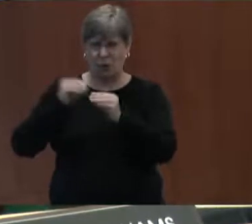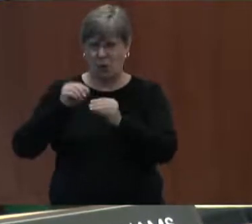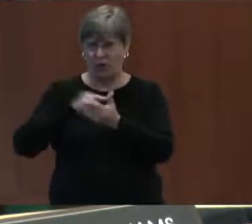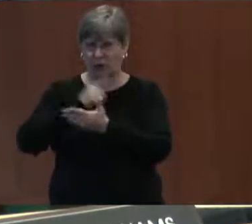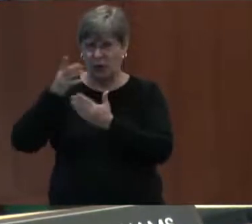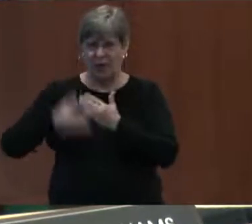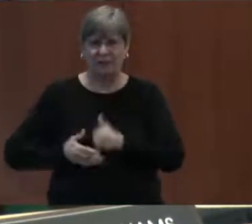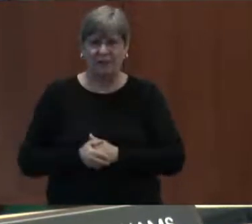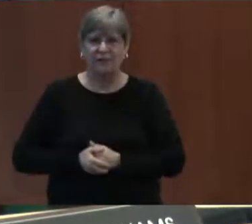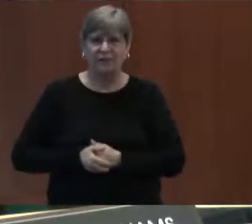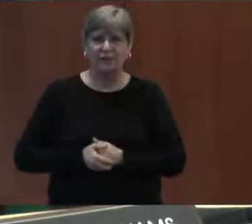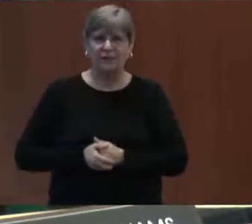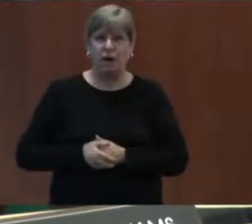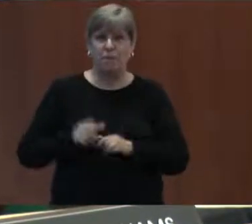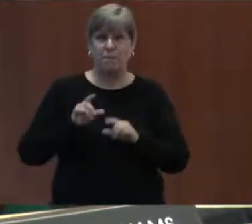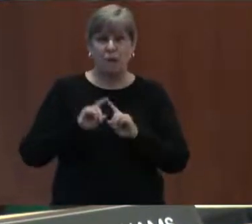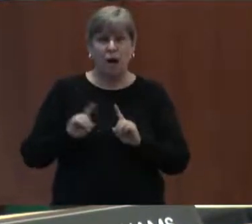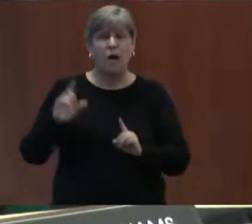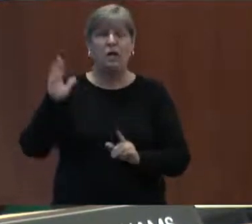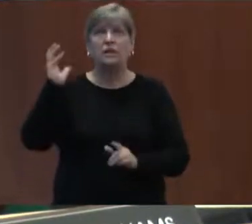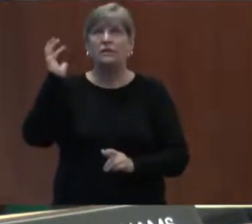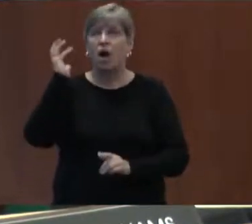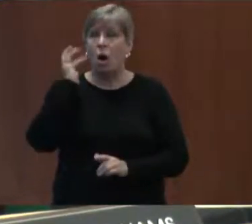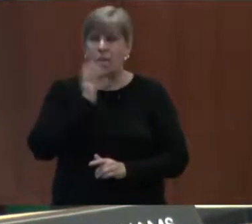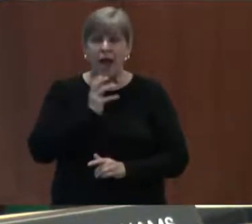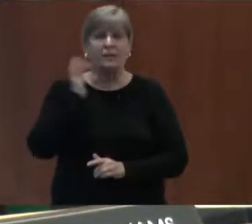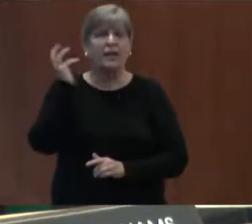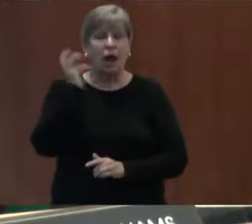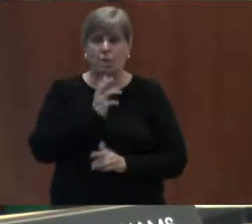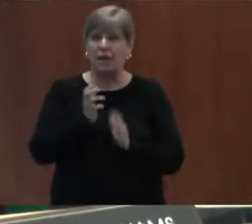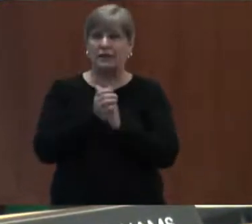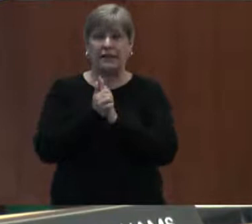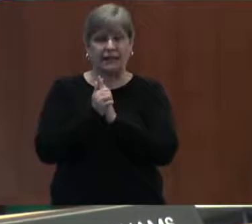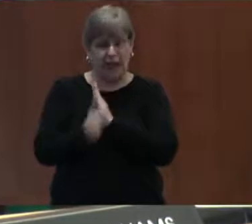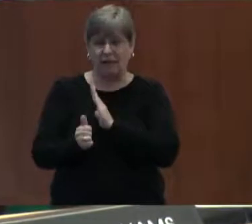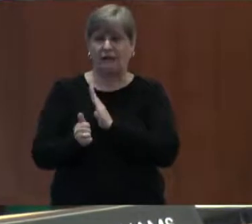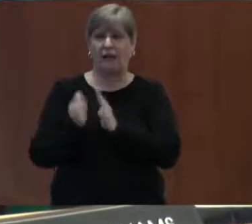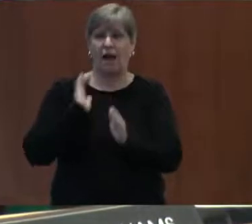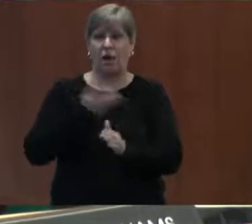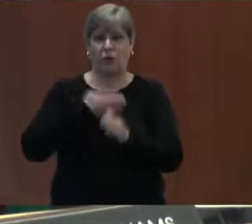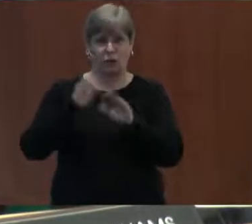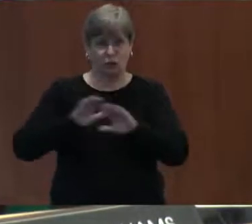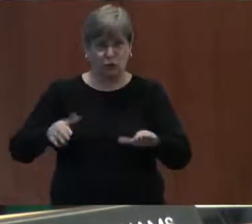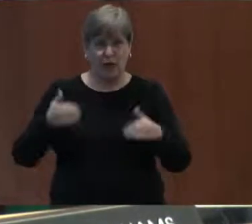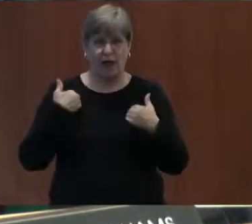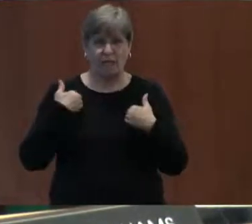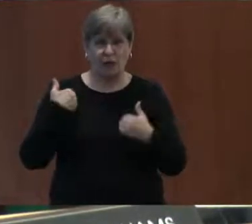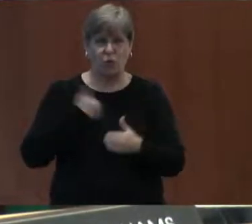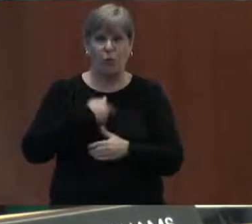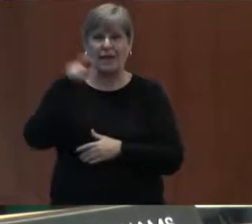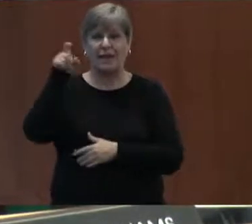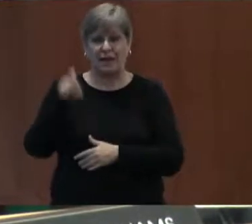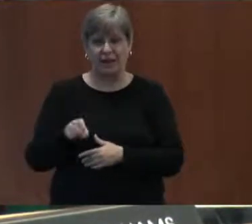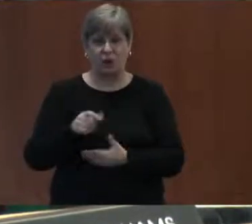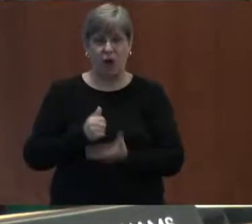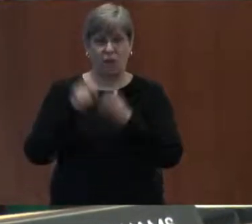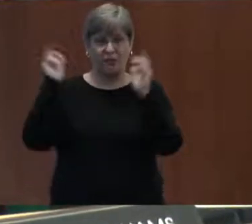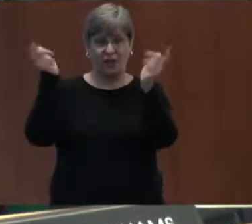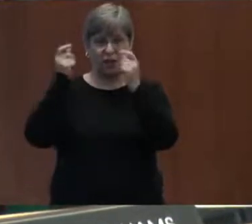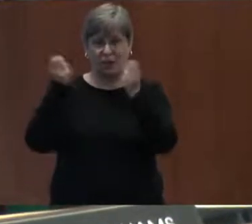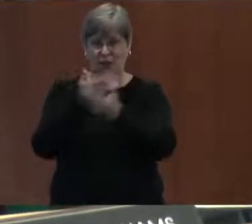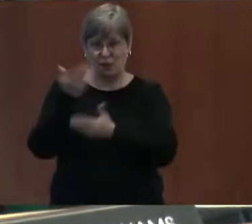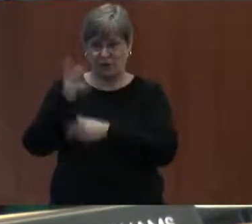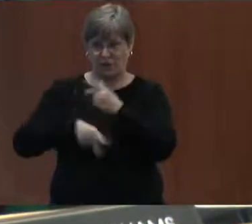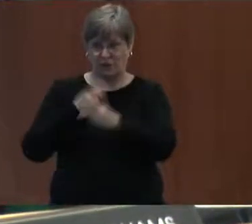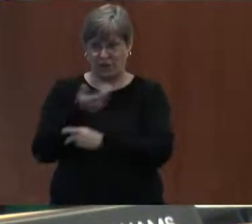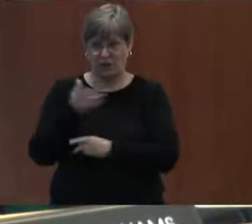weekend. But it is amazing the talents that our children have. And we need to help celebrate those types